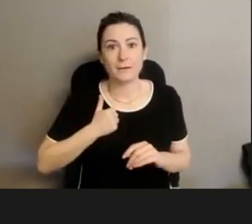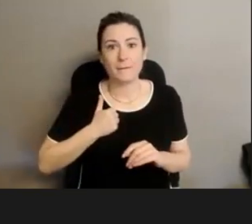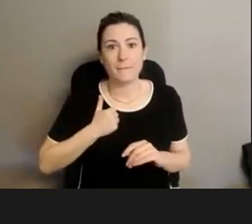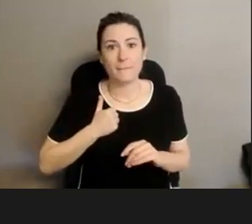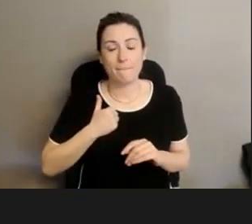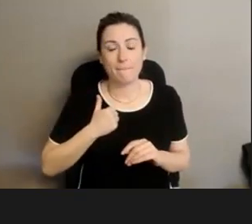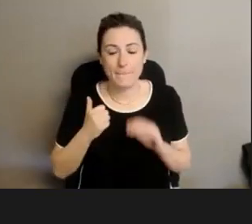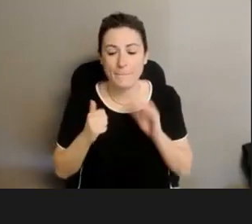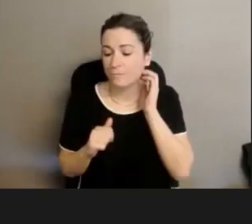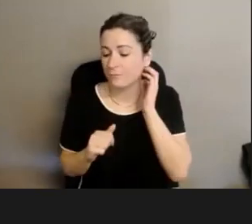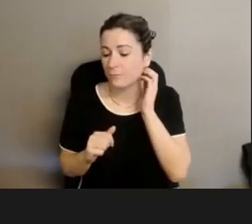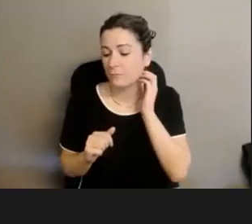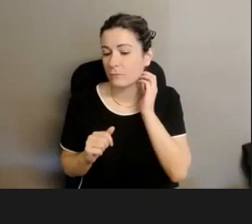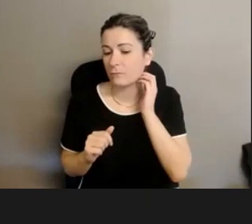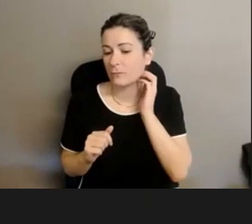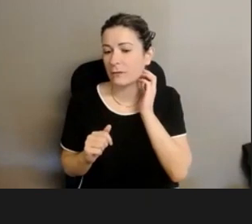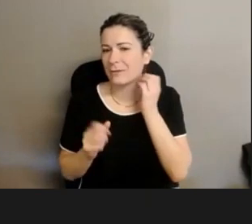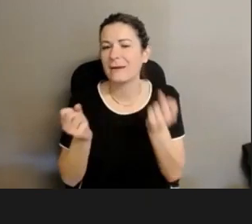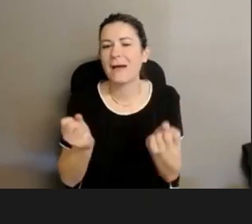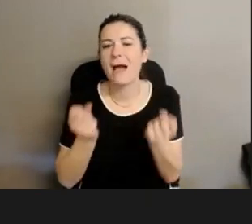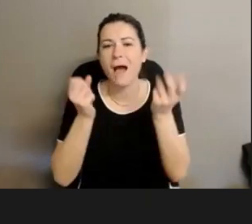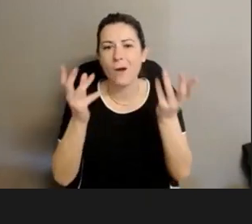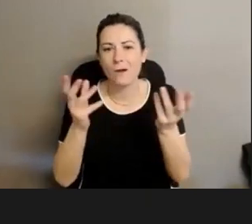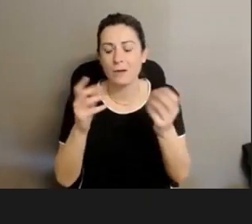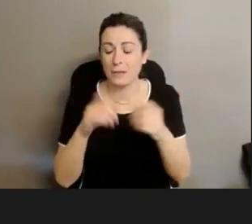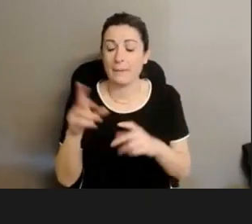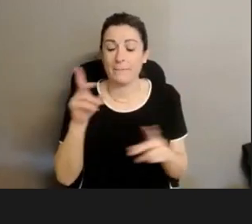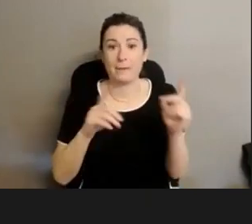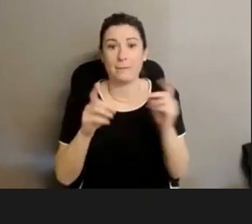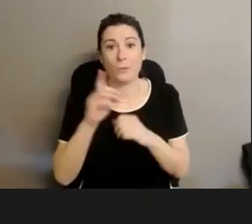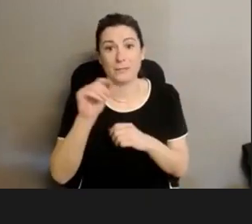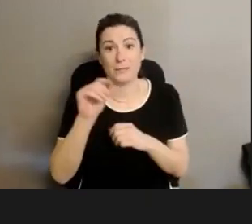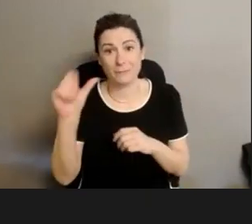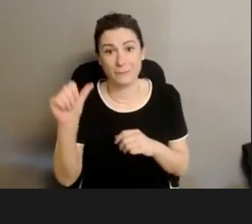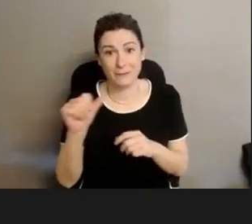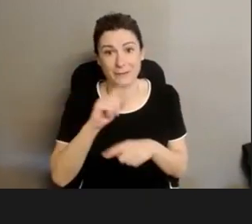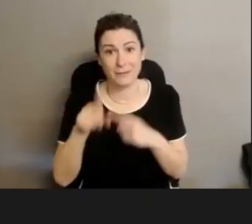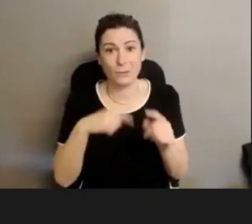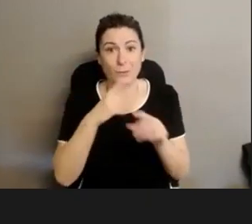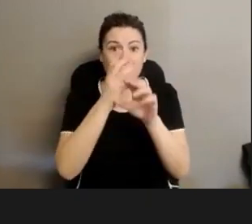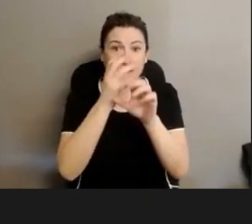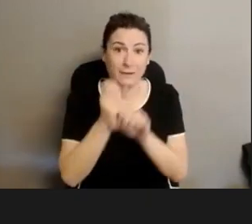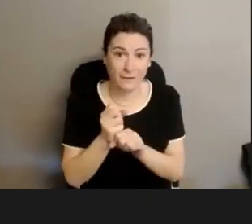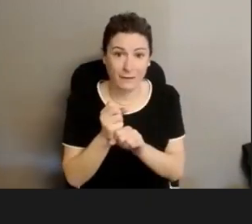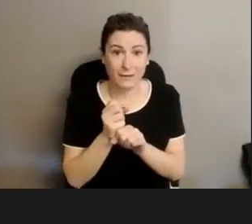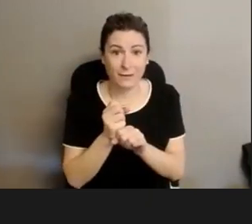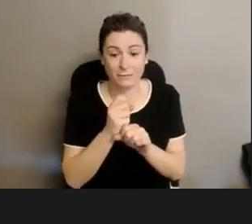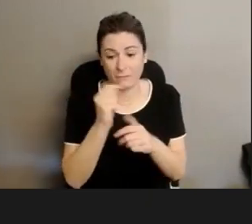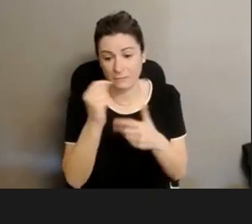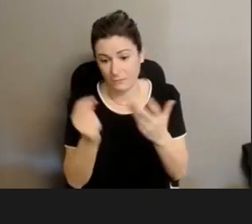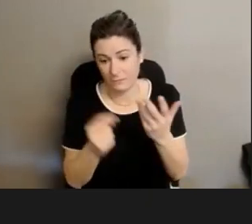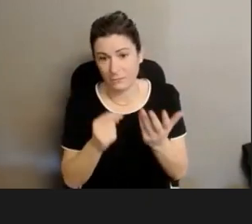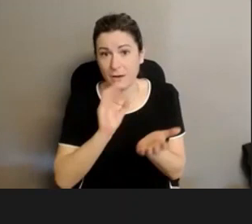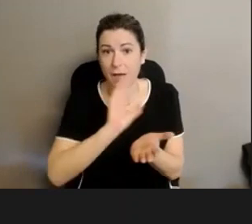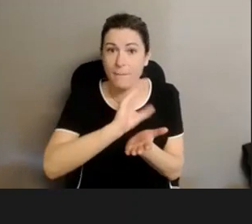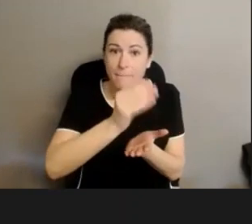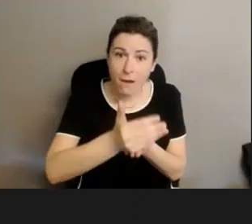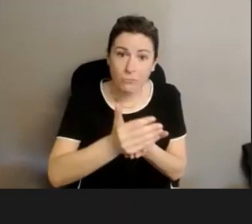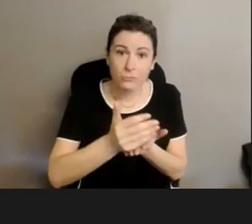for disability assistance are so far below the poverty line that it creates a